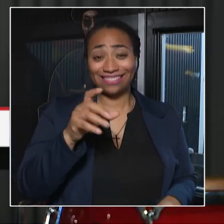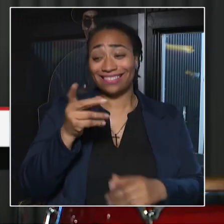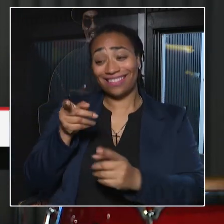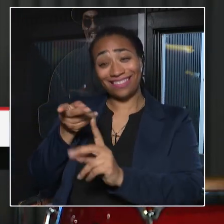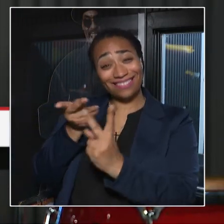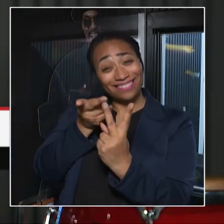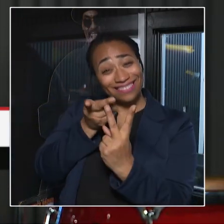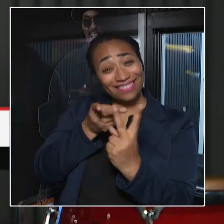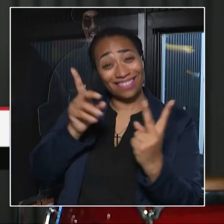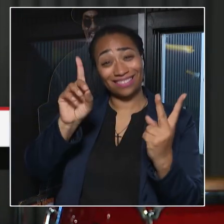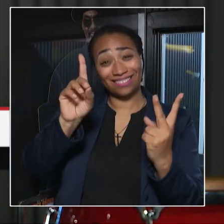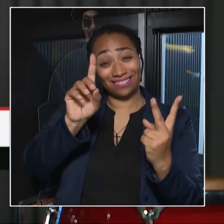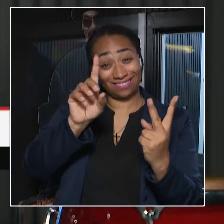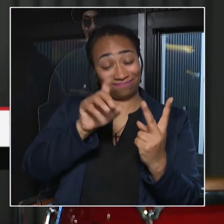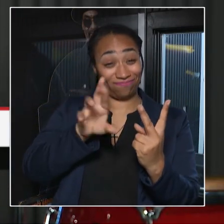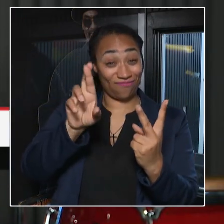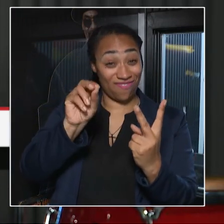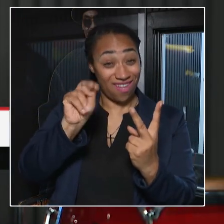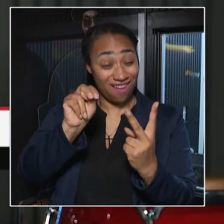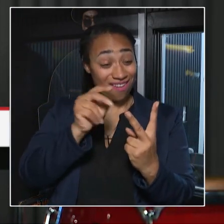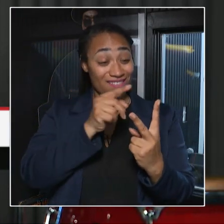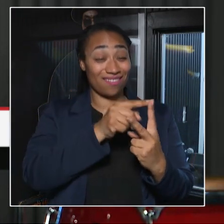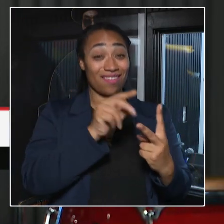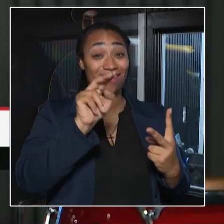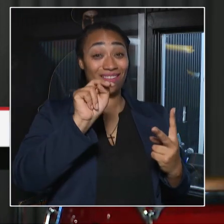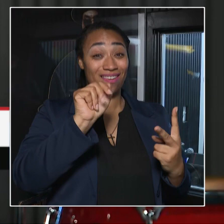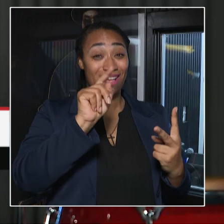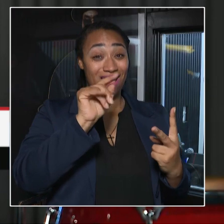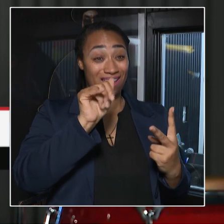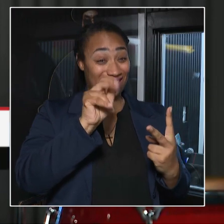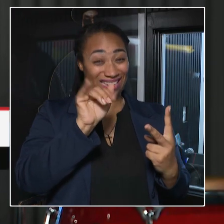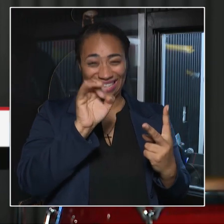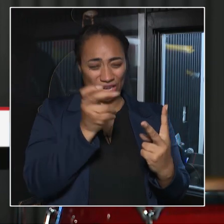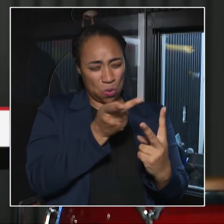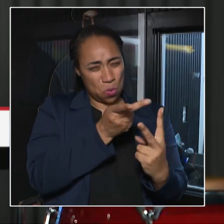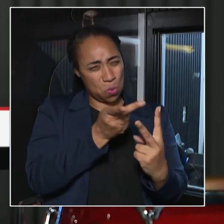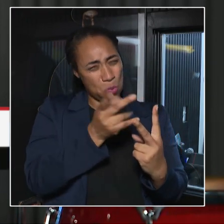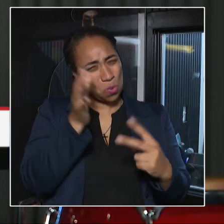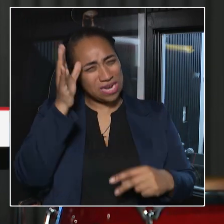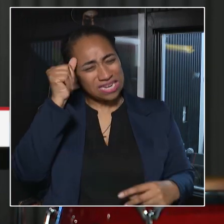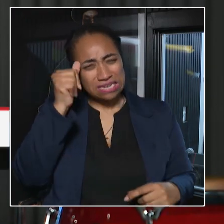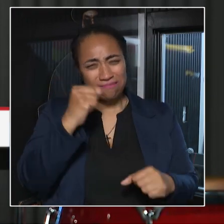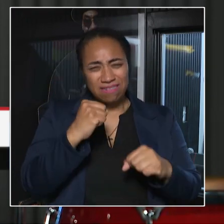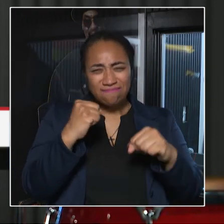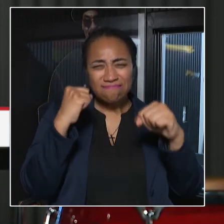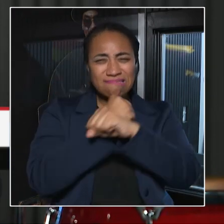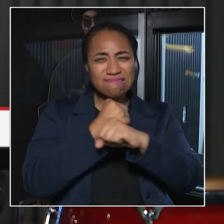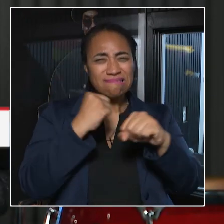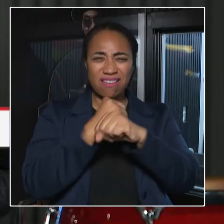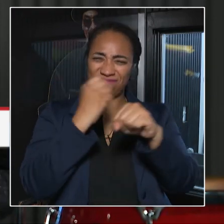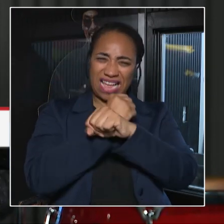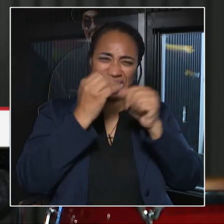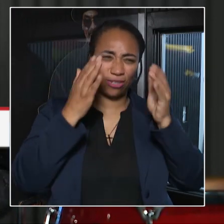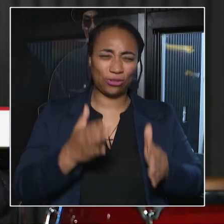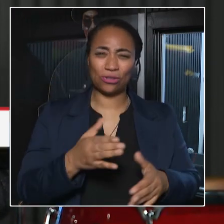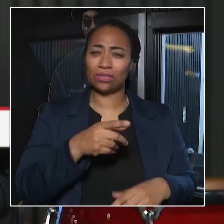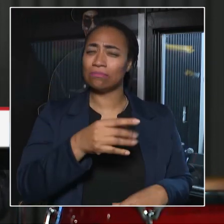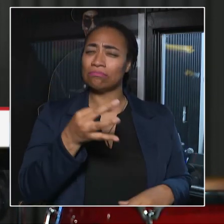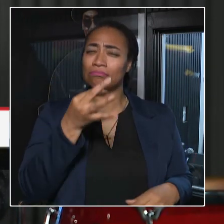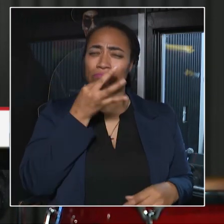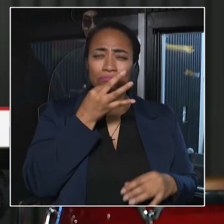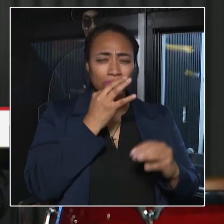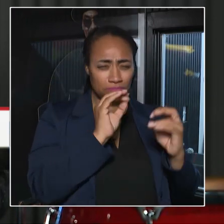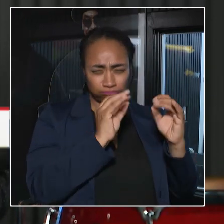have to fight brick by brick, and we have to put up brick and mortar for